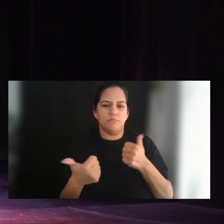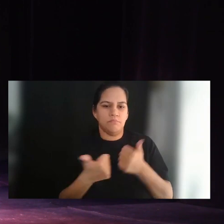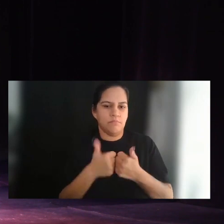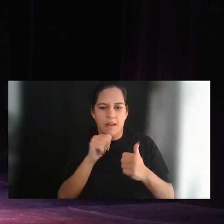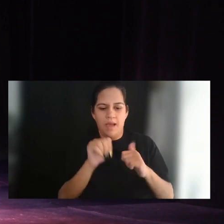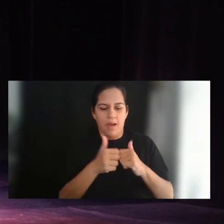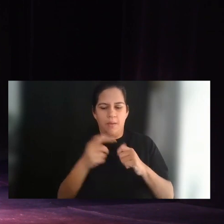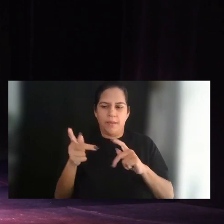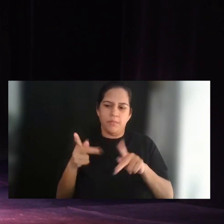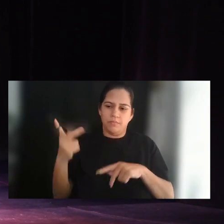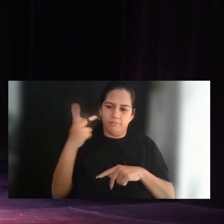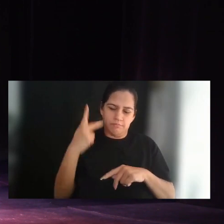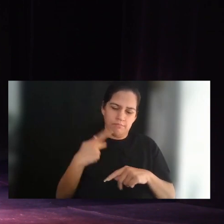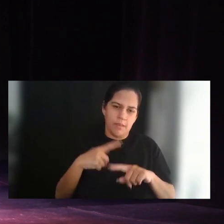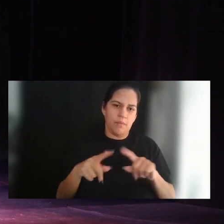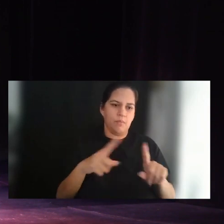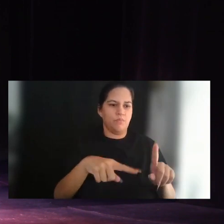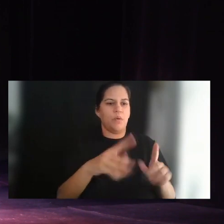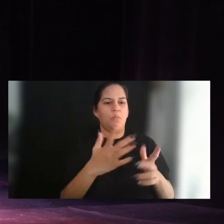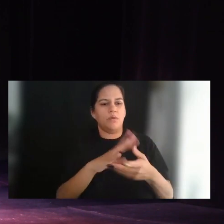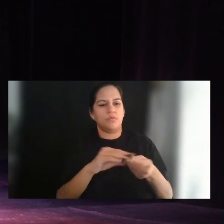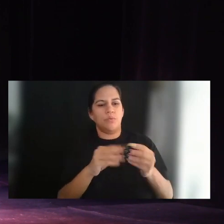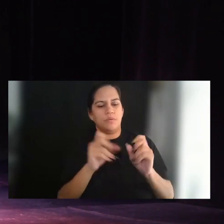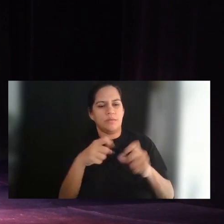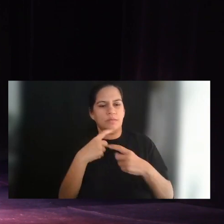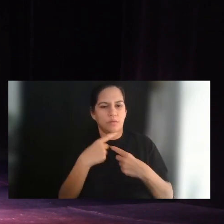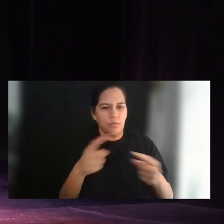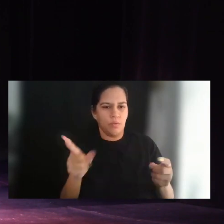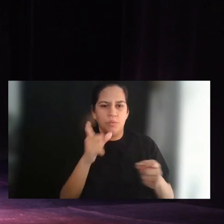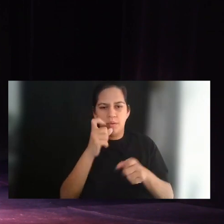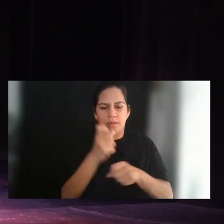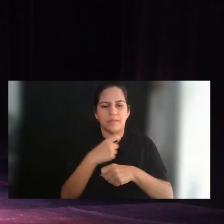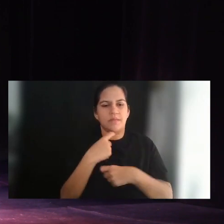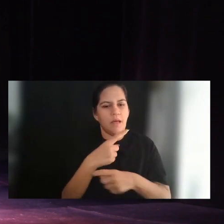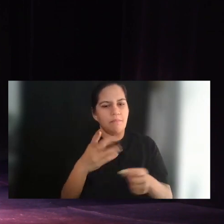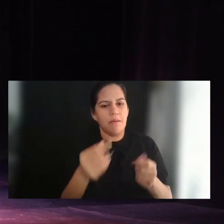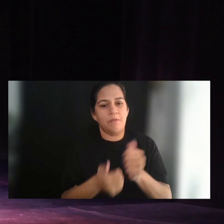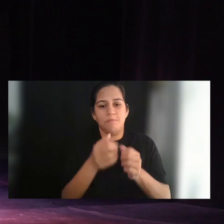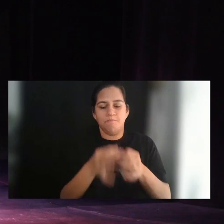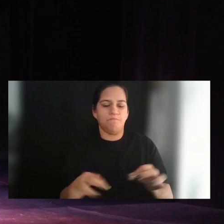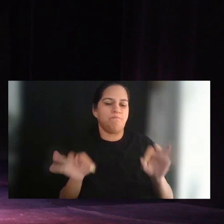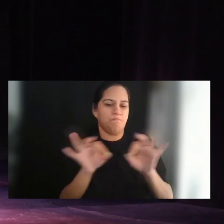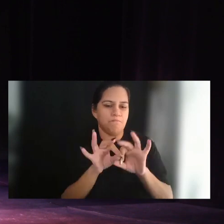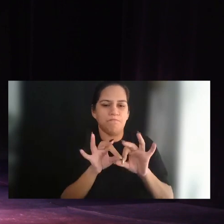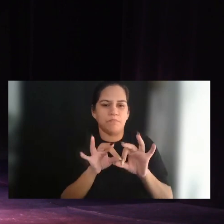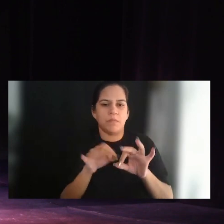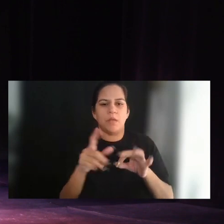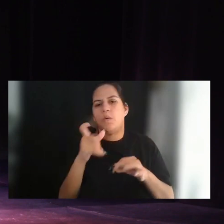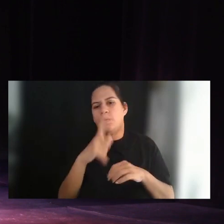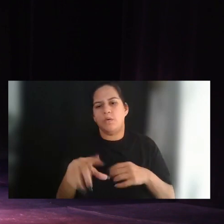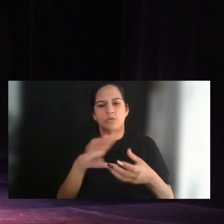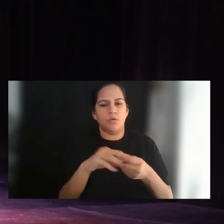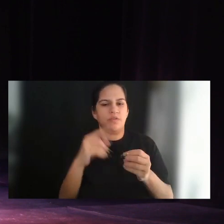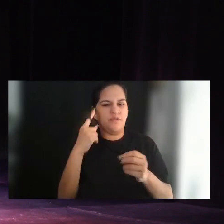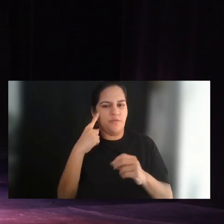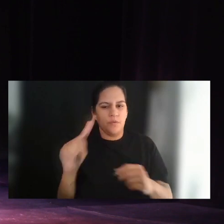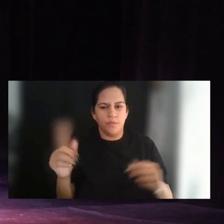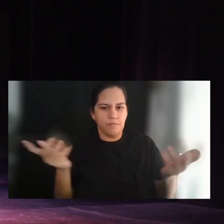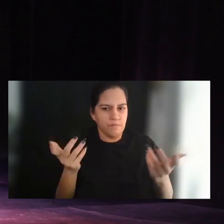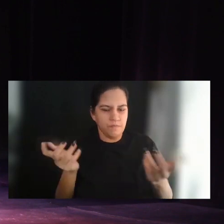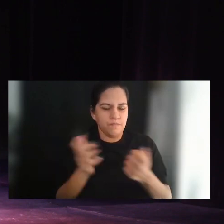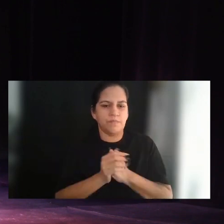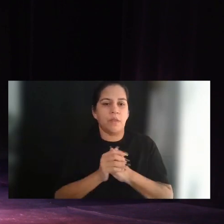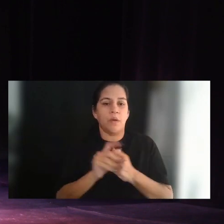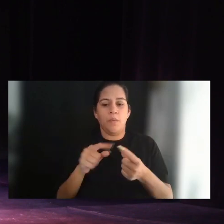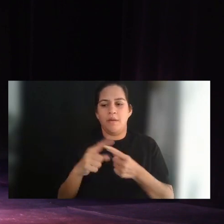of what stories are told, who gets to tell them, and most importantly, who those stories are for. So when asked to share some thoughts about the future